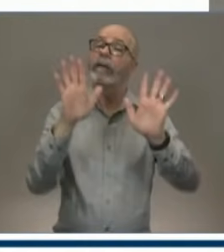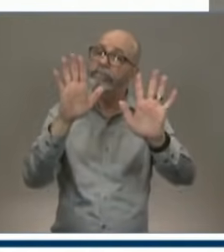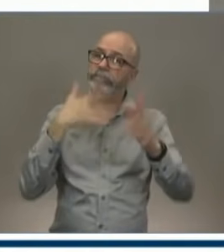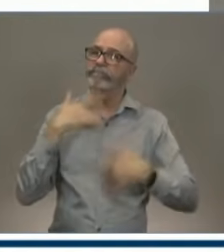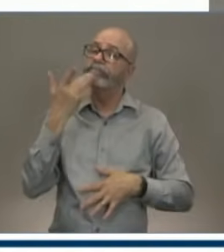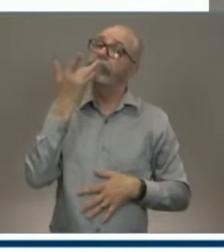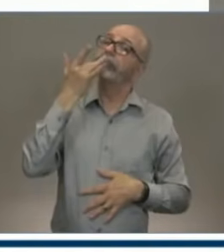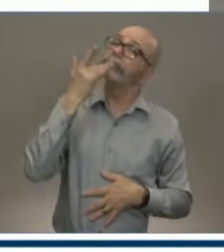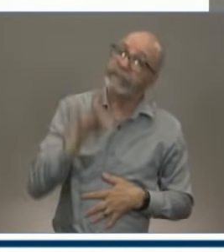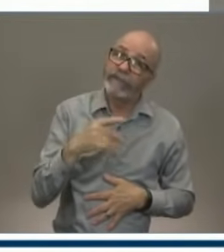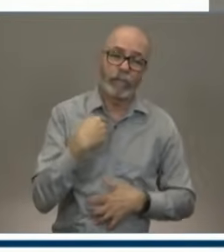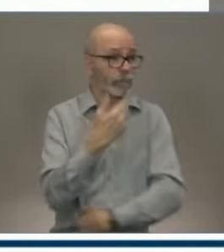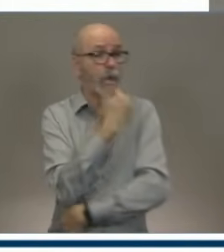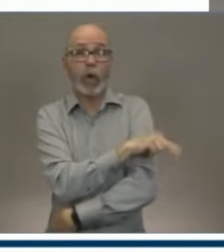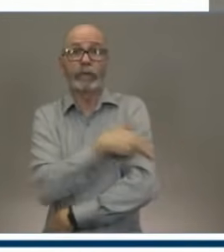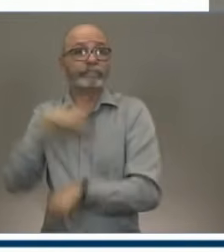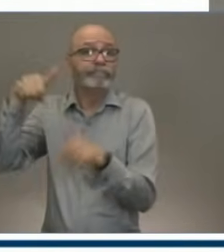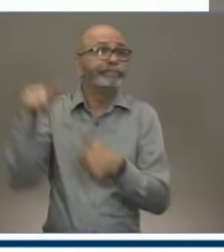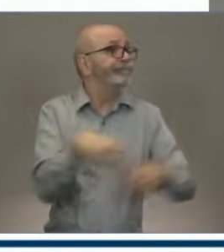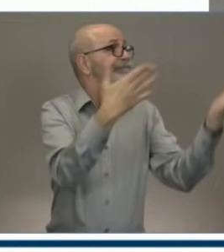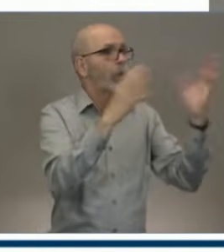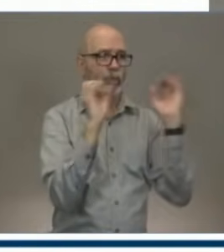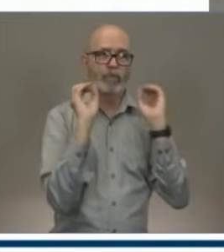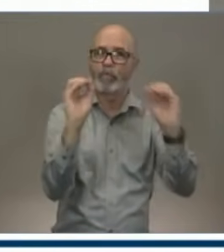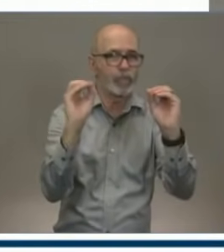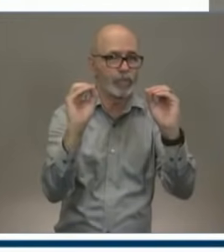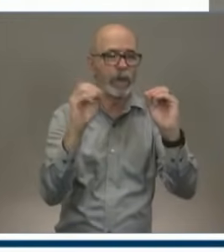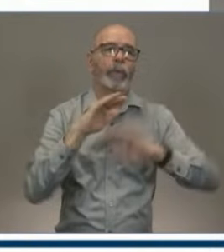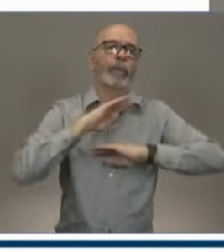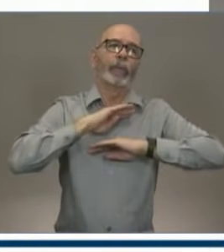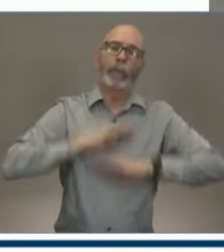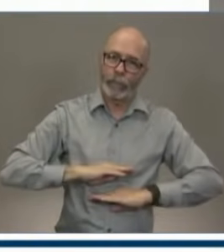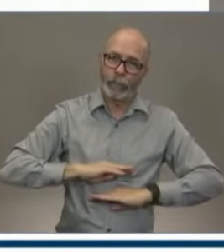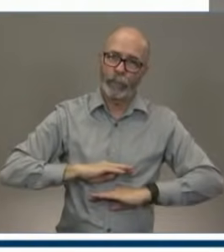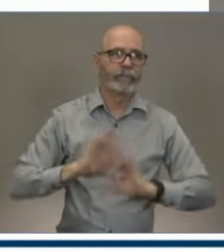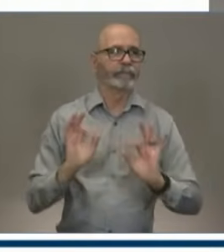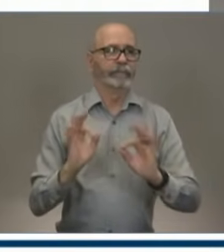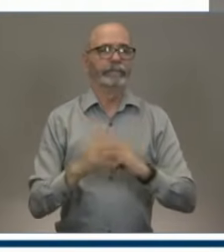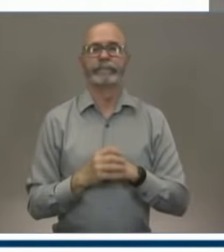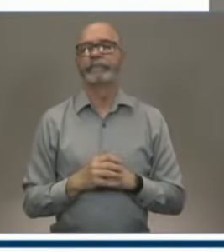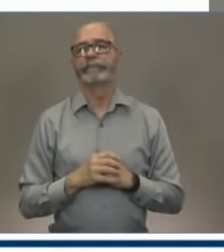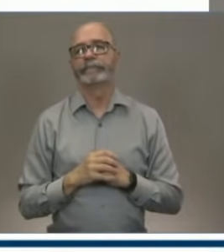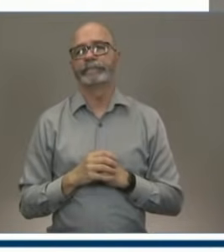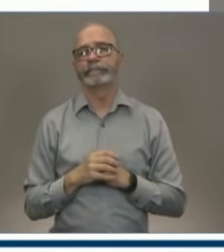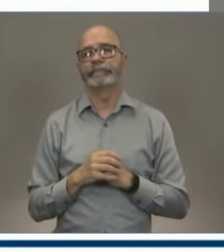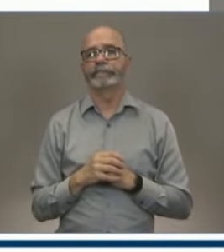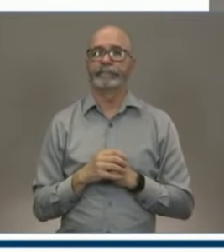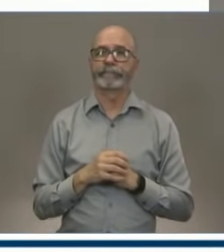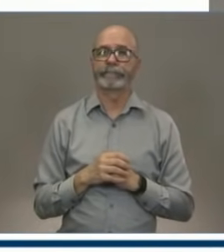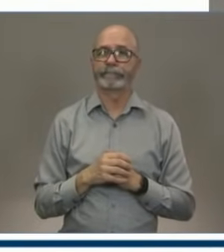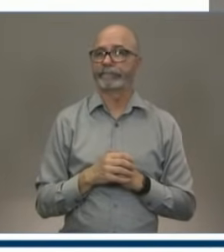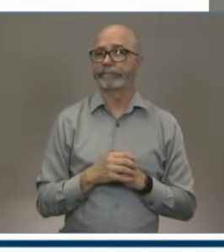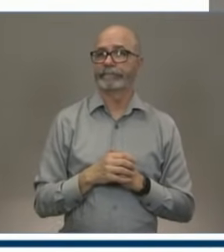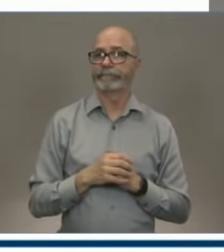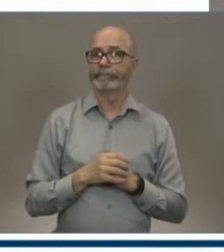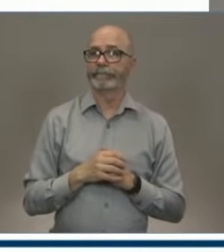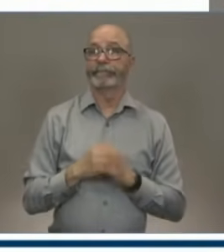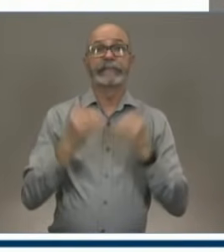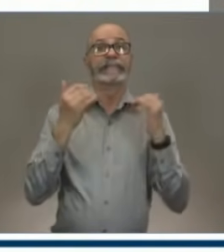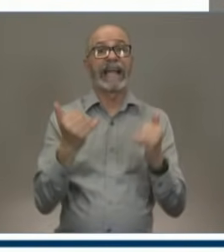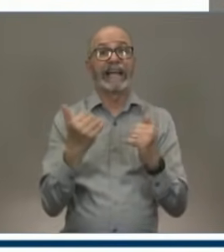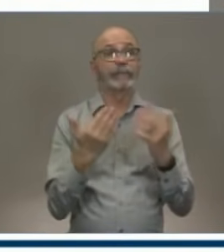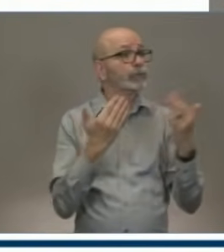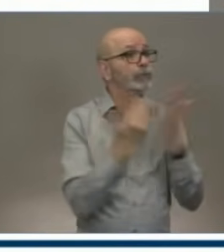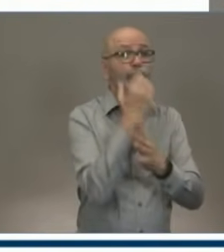hospital. As the Premier mentioned, as of today, we are officially 2 weeks out from New Year's, and our epidemiology is looking